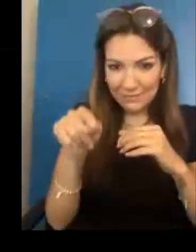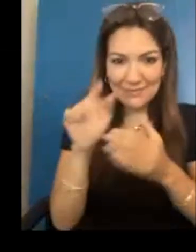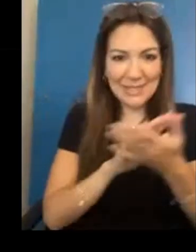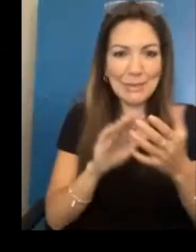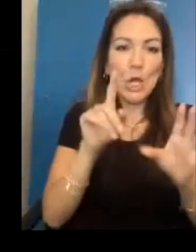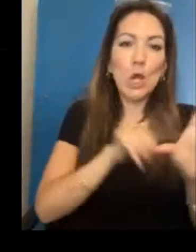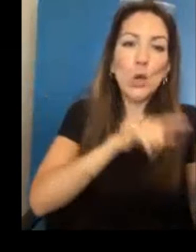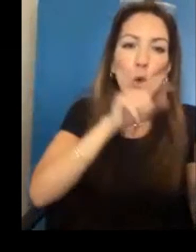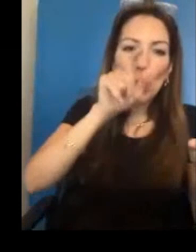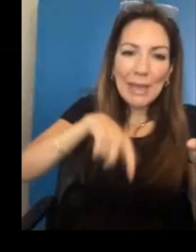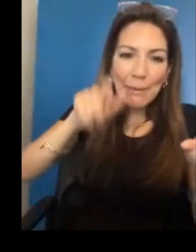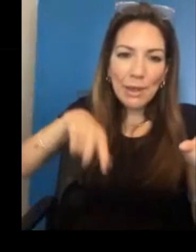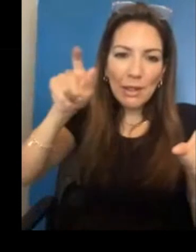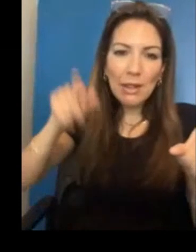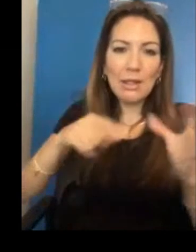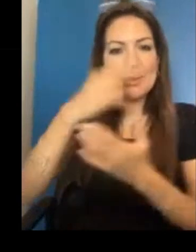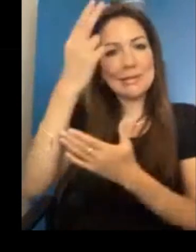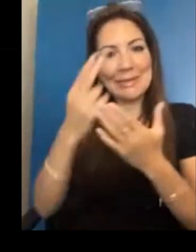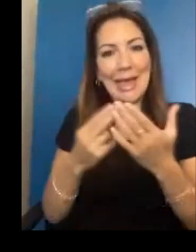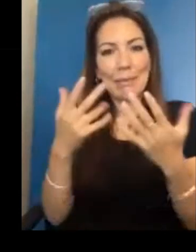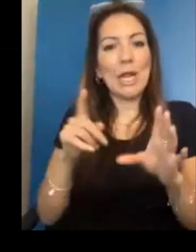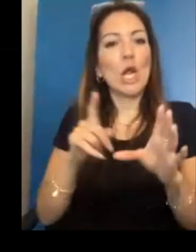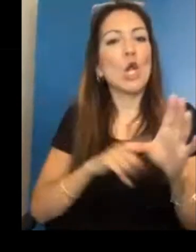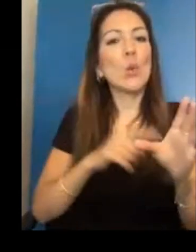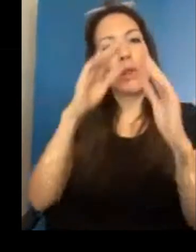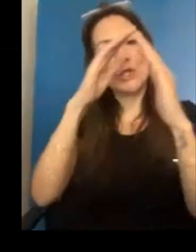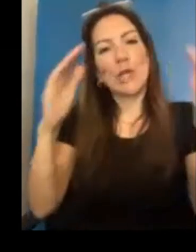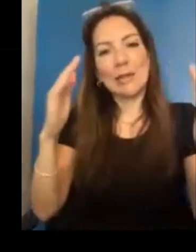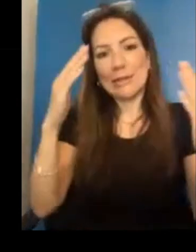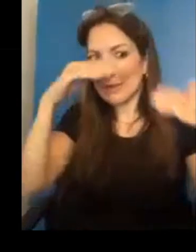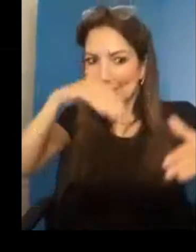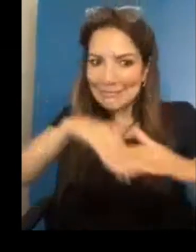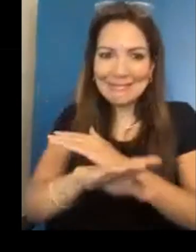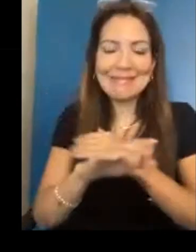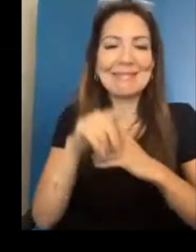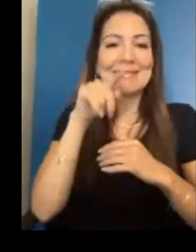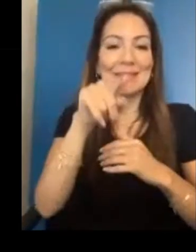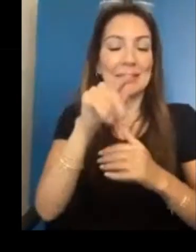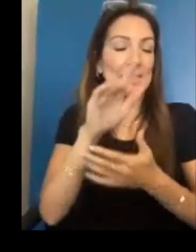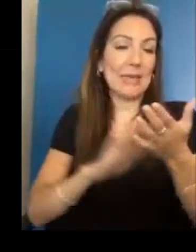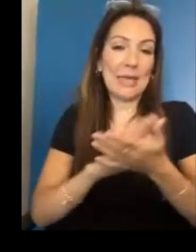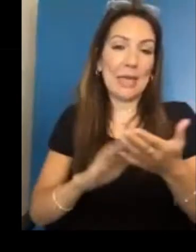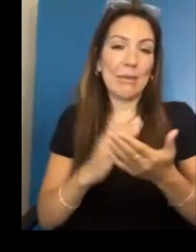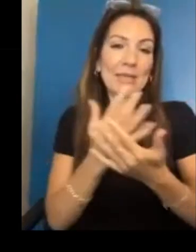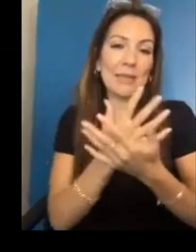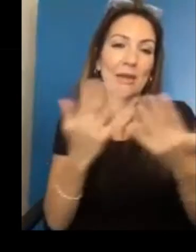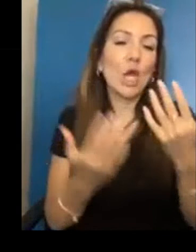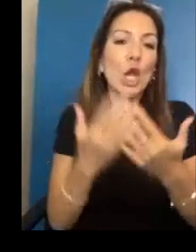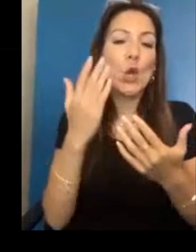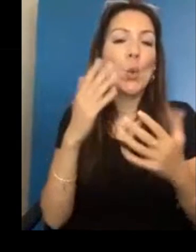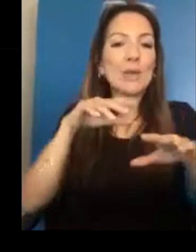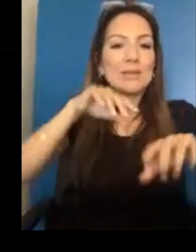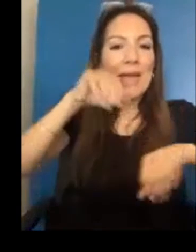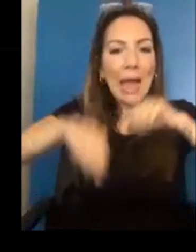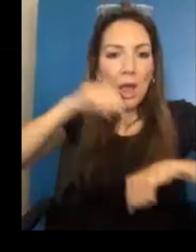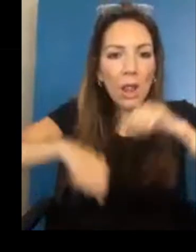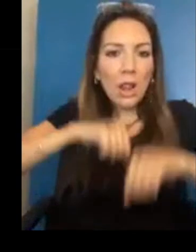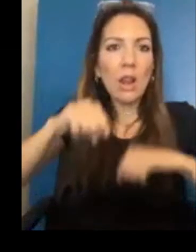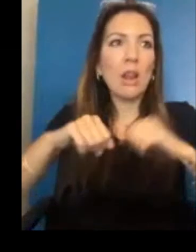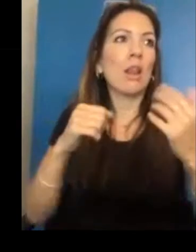people. And there's a real emphasis on permeability of the site, so new cycle routes, pedestrian routes through the